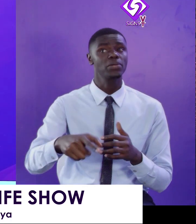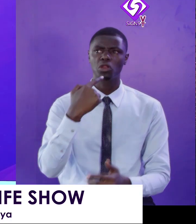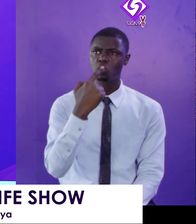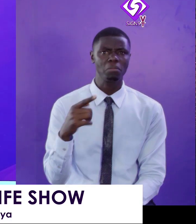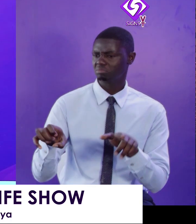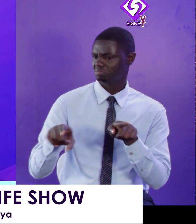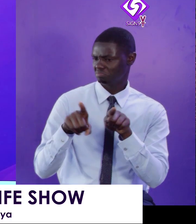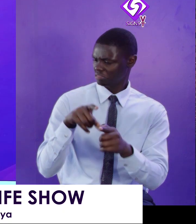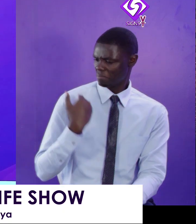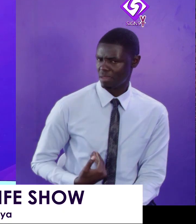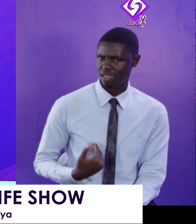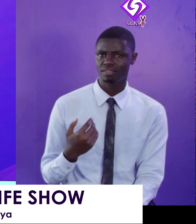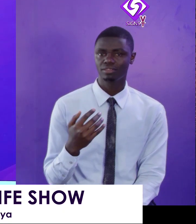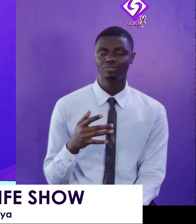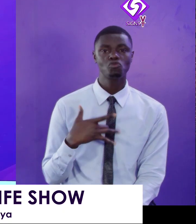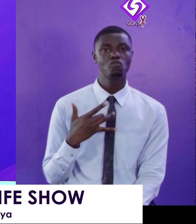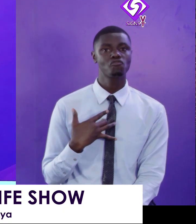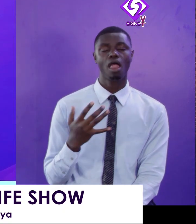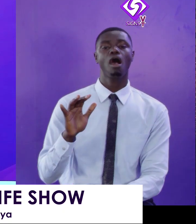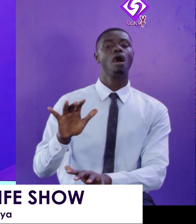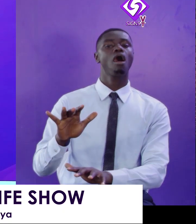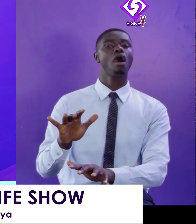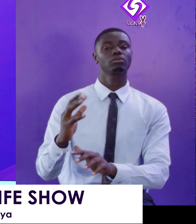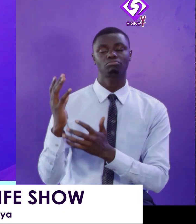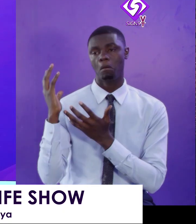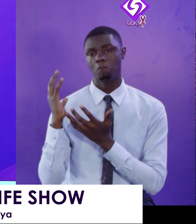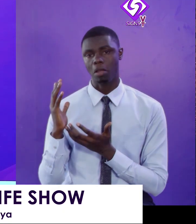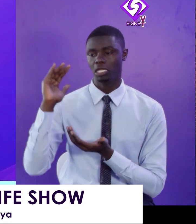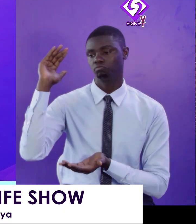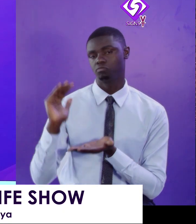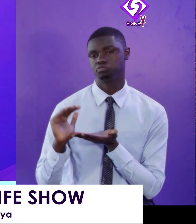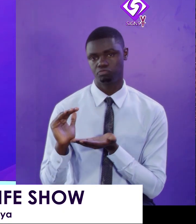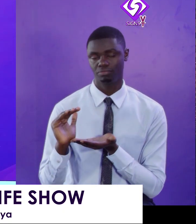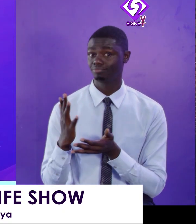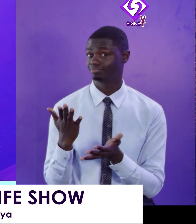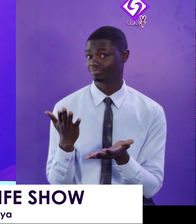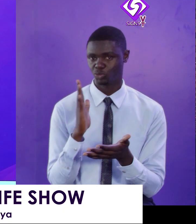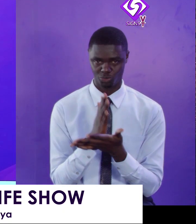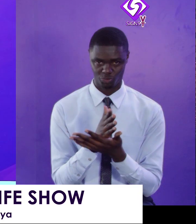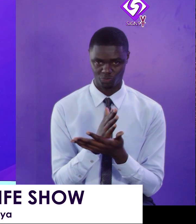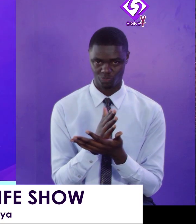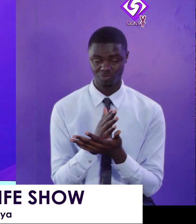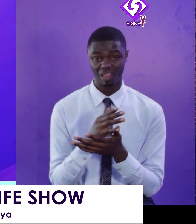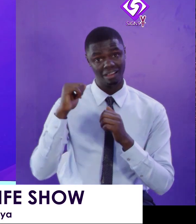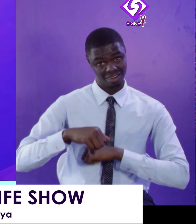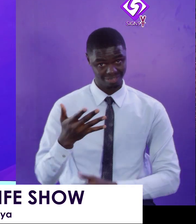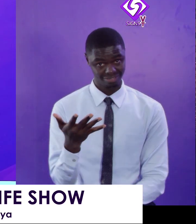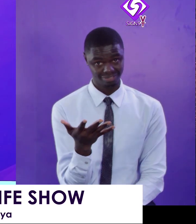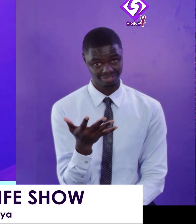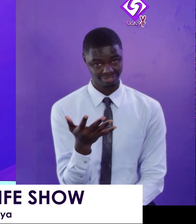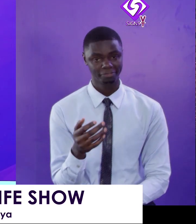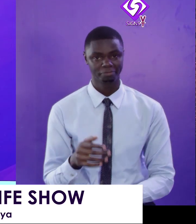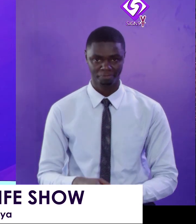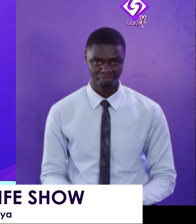me, already you feel the burden is lifted. Am I in agreement with you on